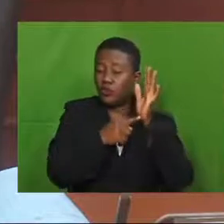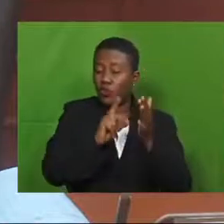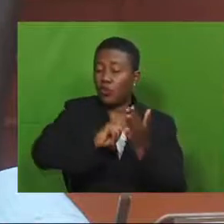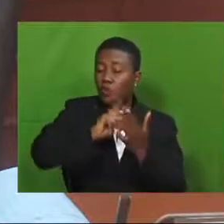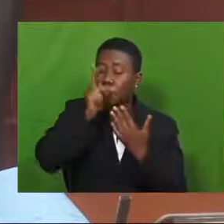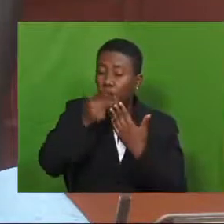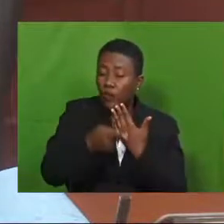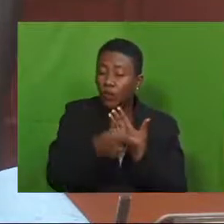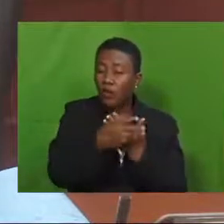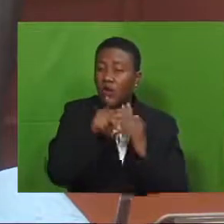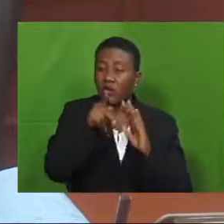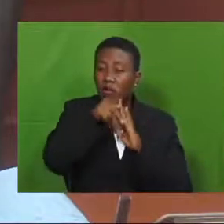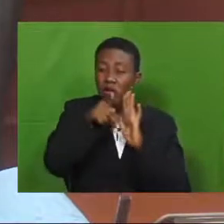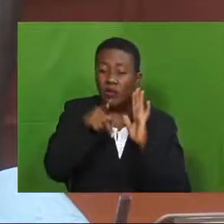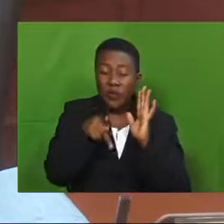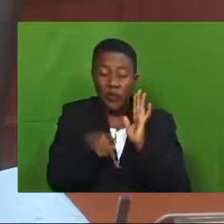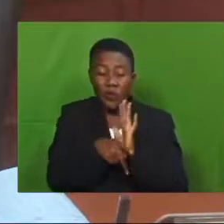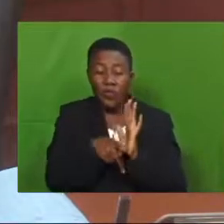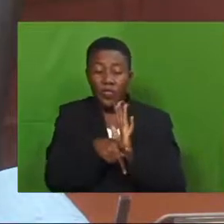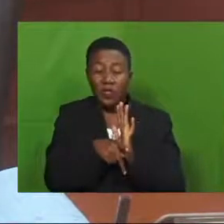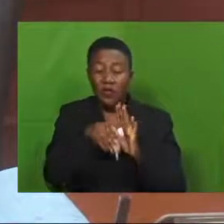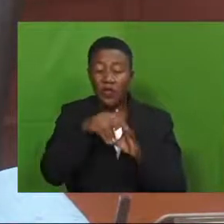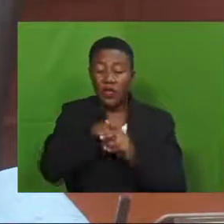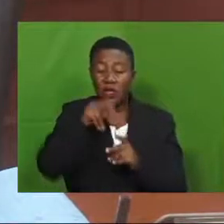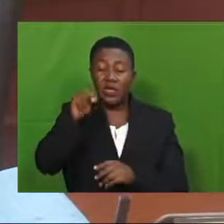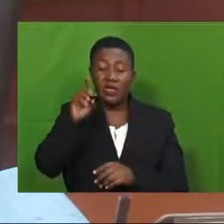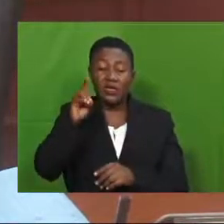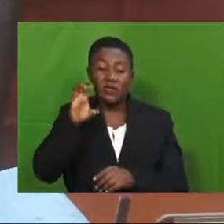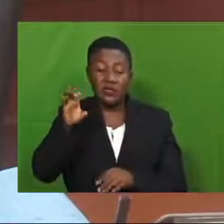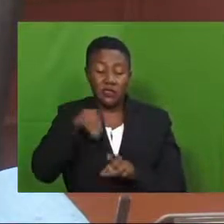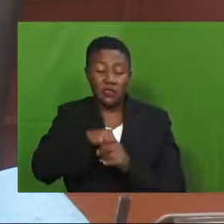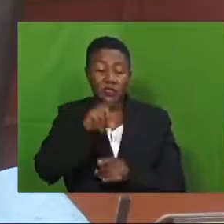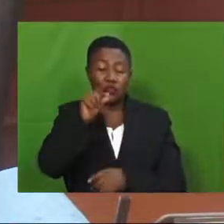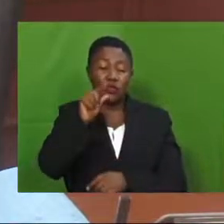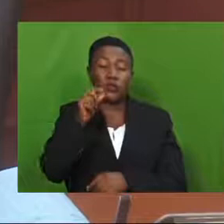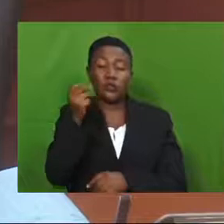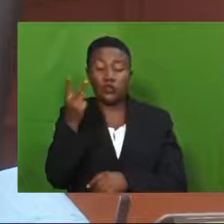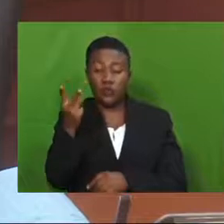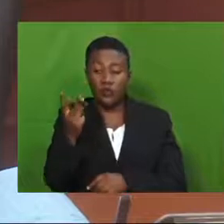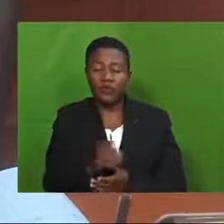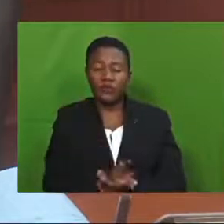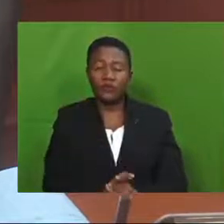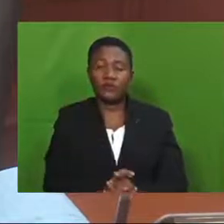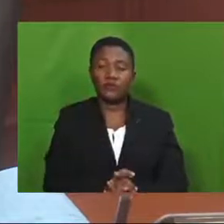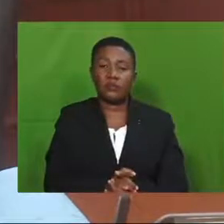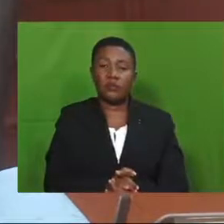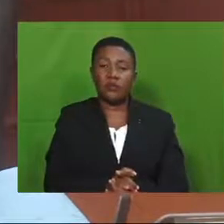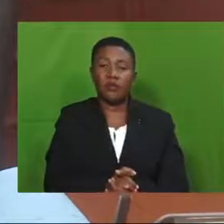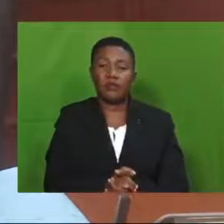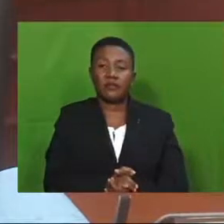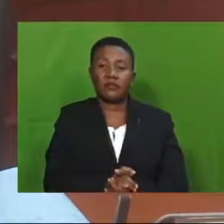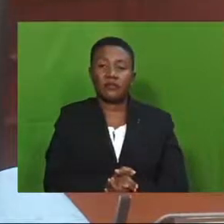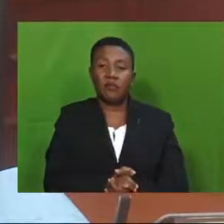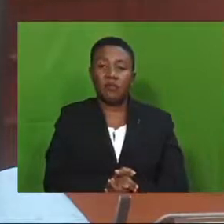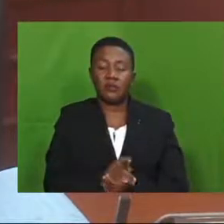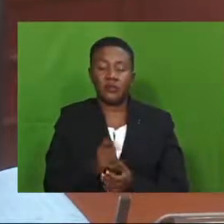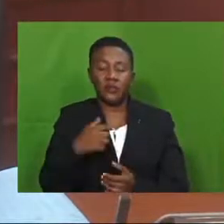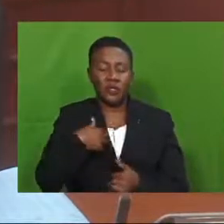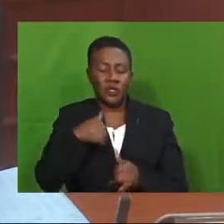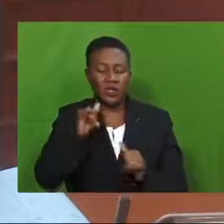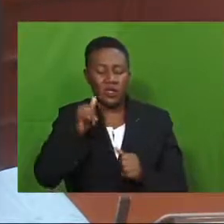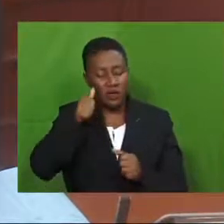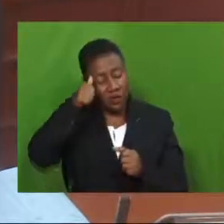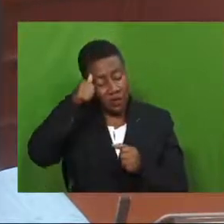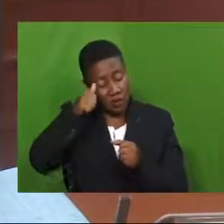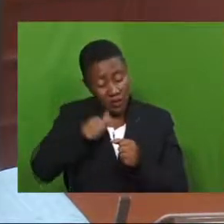policies towards the twilight of the NDC government in 2012 with timelines. Mr. Speaker, I still recall as a